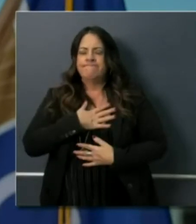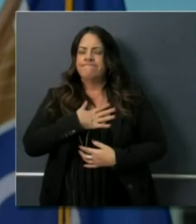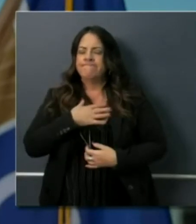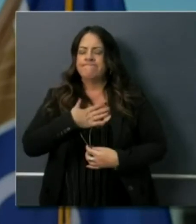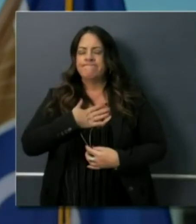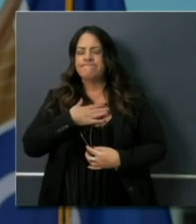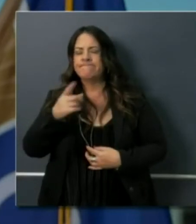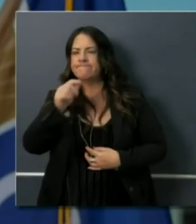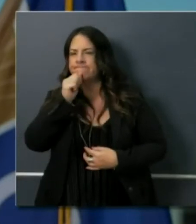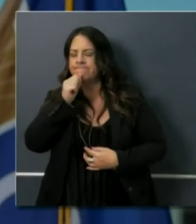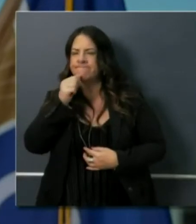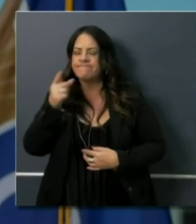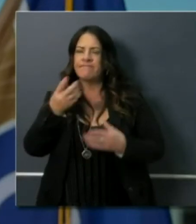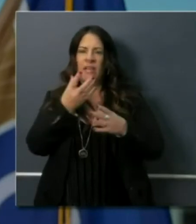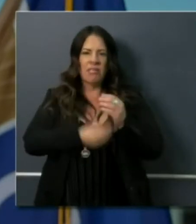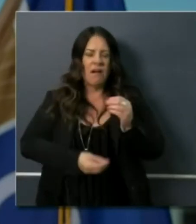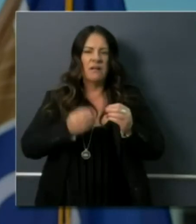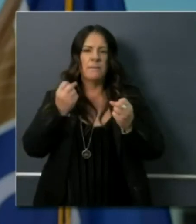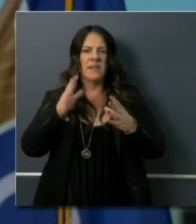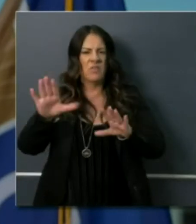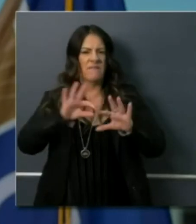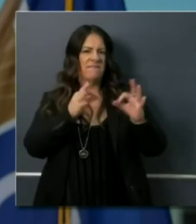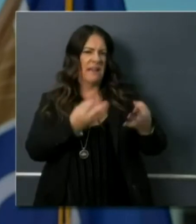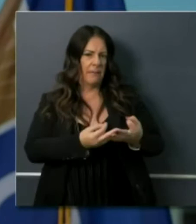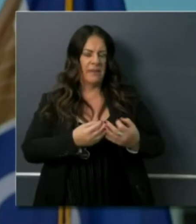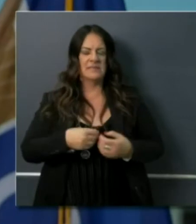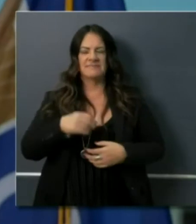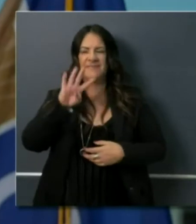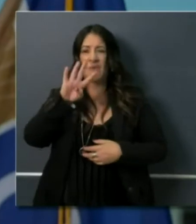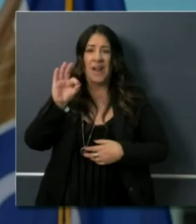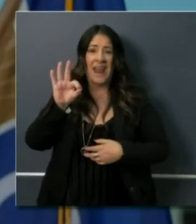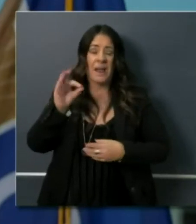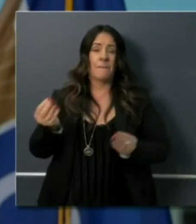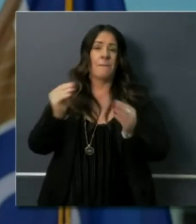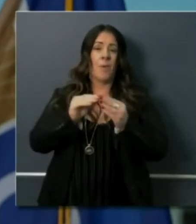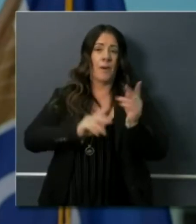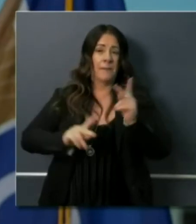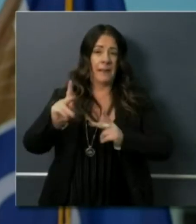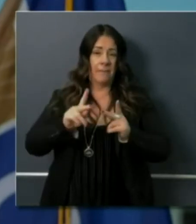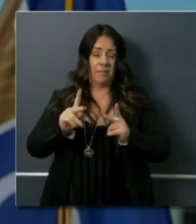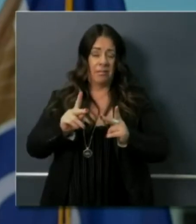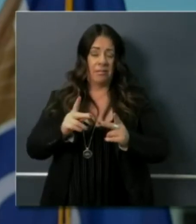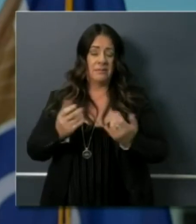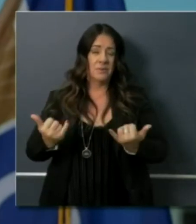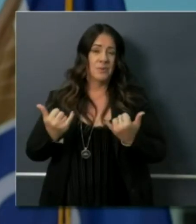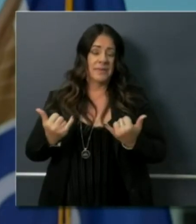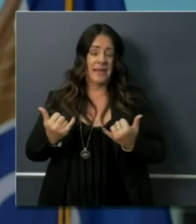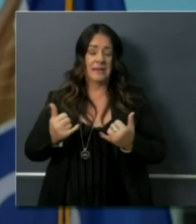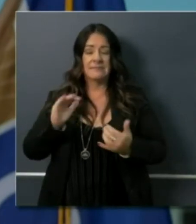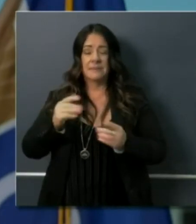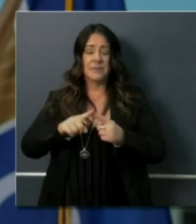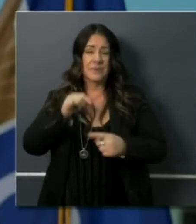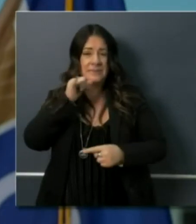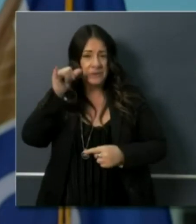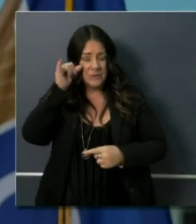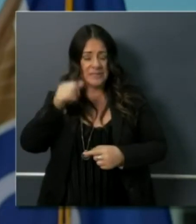That represents about 49 individuals more than the numbers we put out yesterday. Some